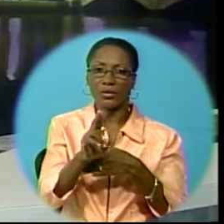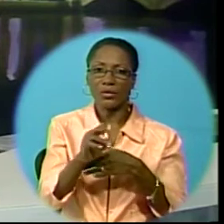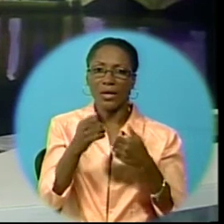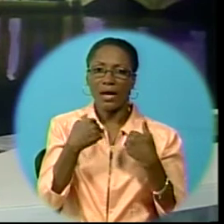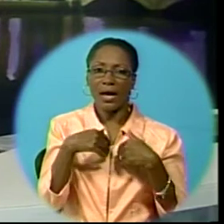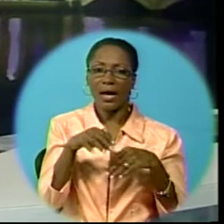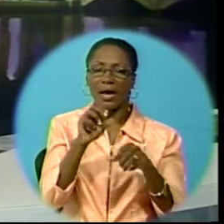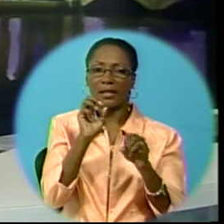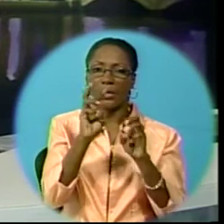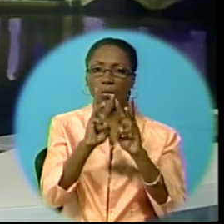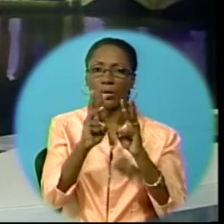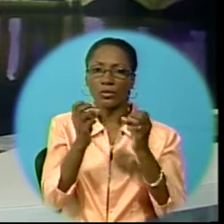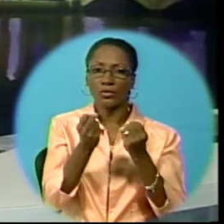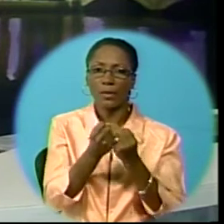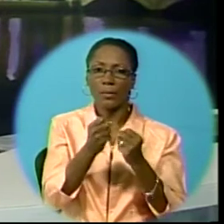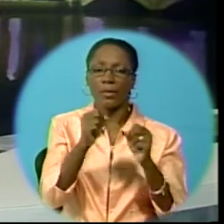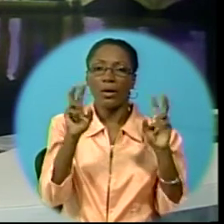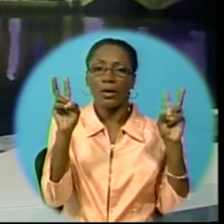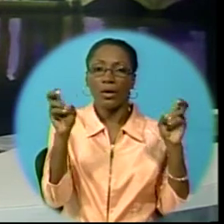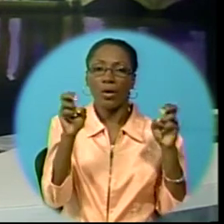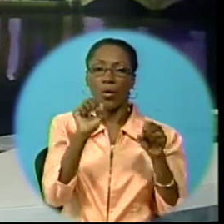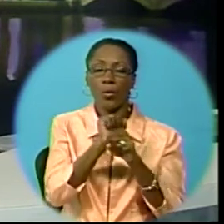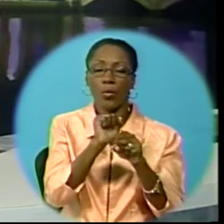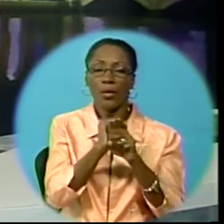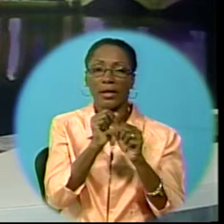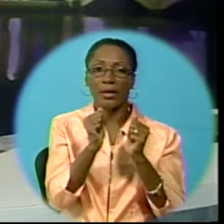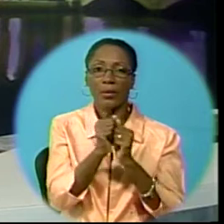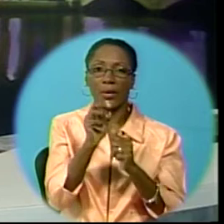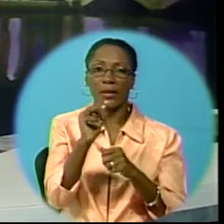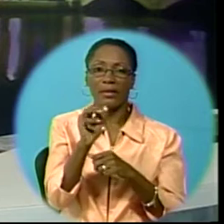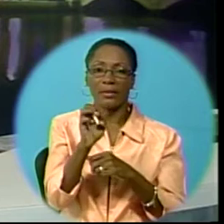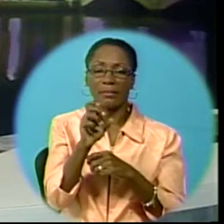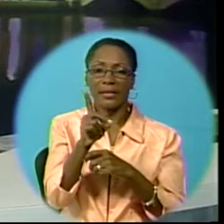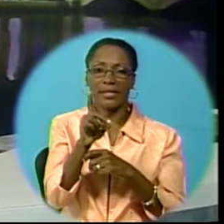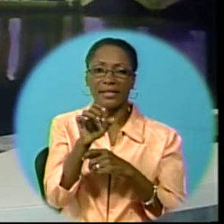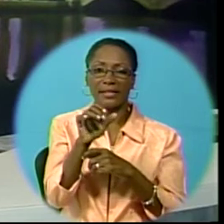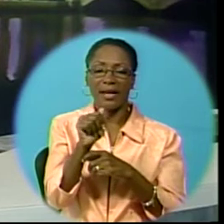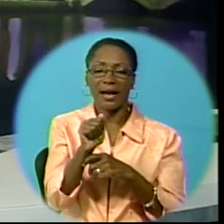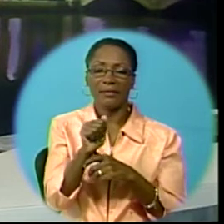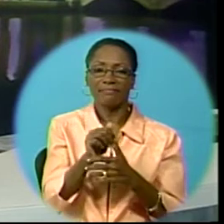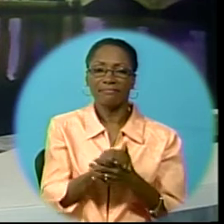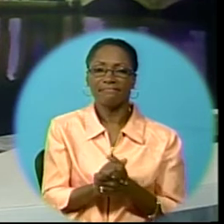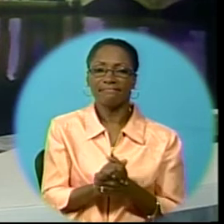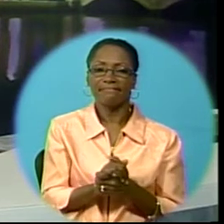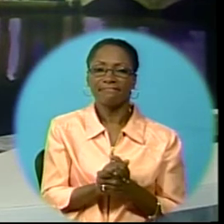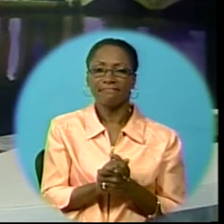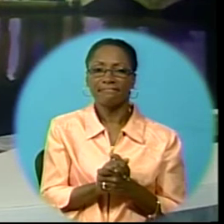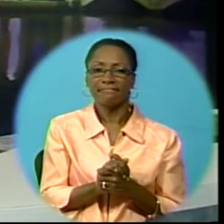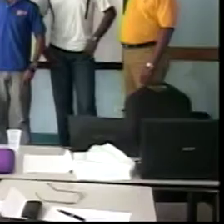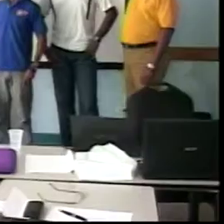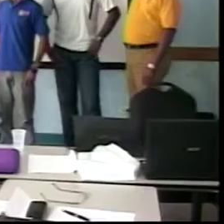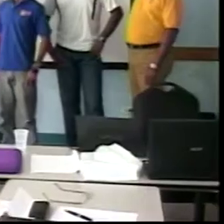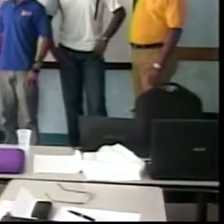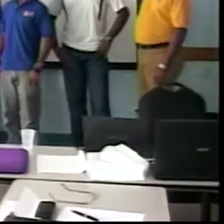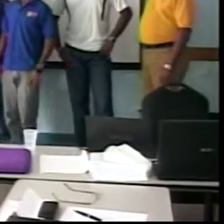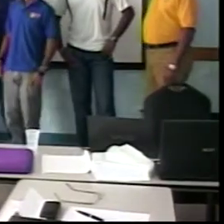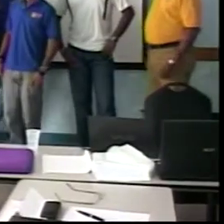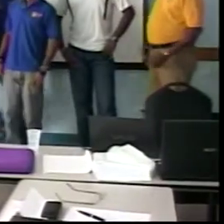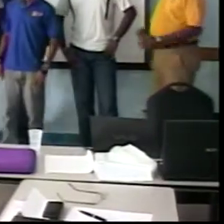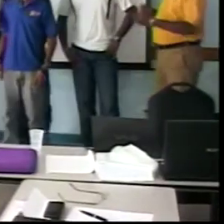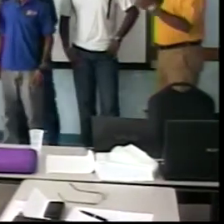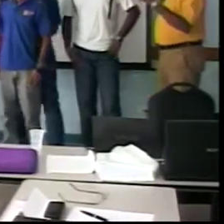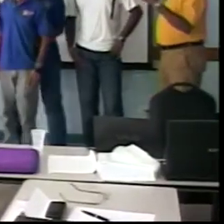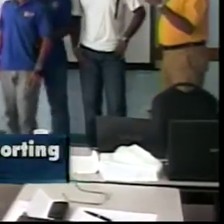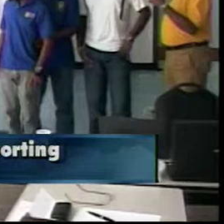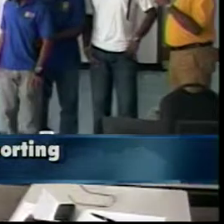working with the media at the Barbados Olympic Centre. A hard-working Marsha Boyce has that story. The workshop was conducted